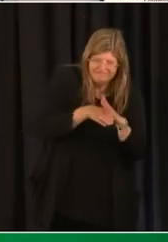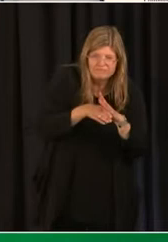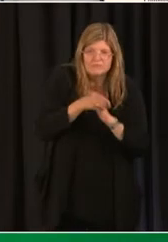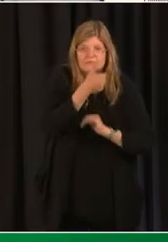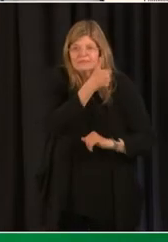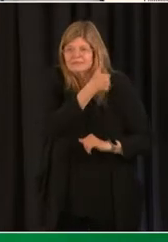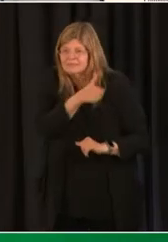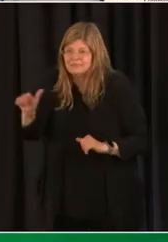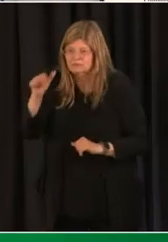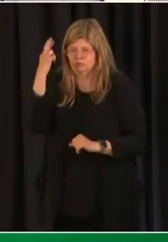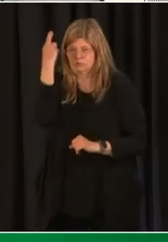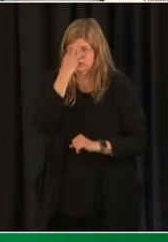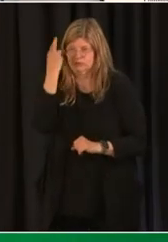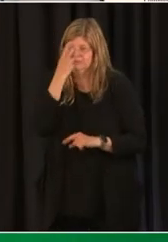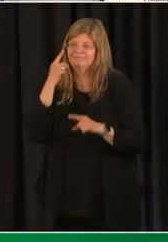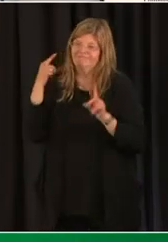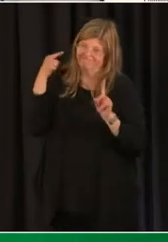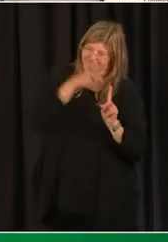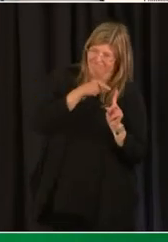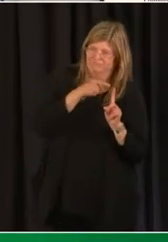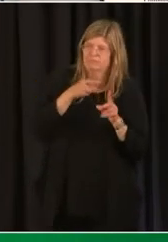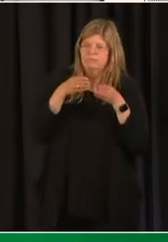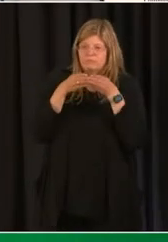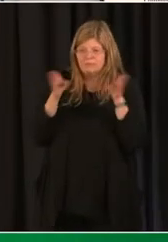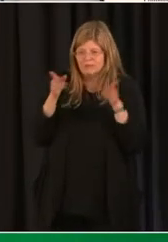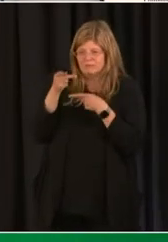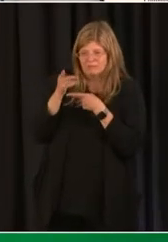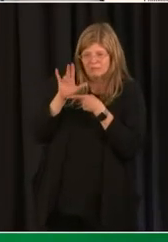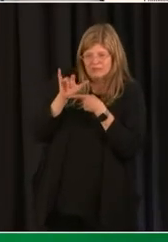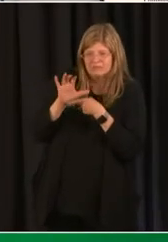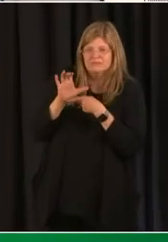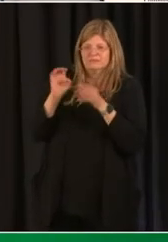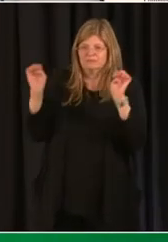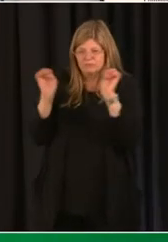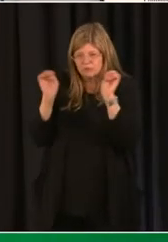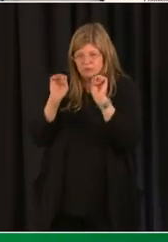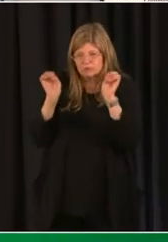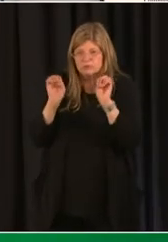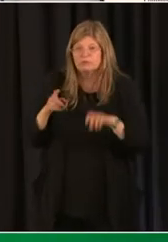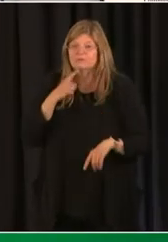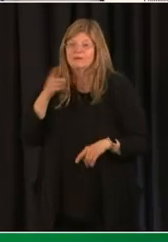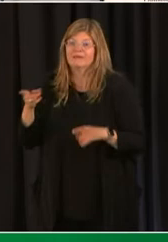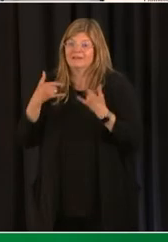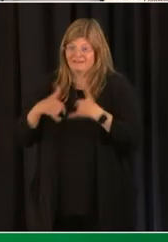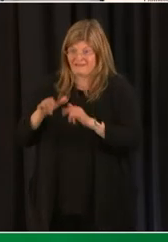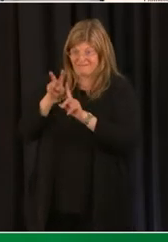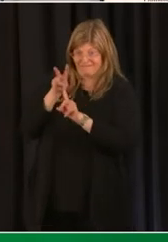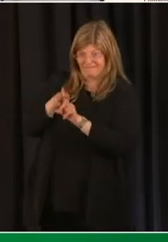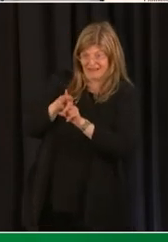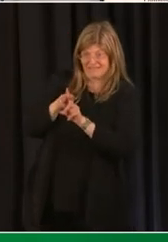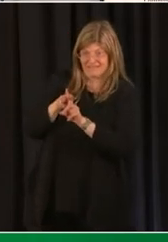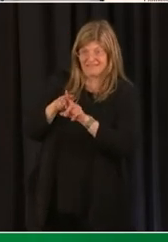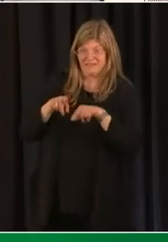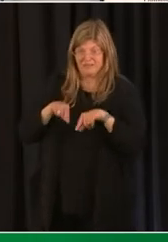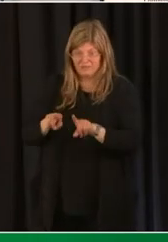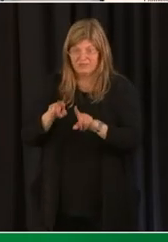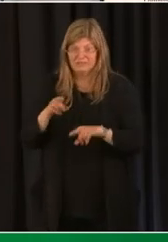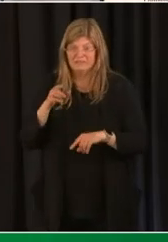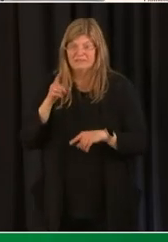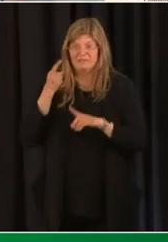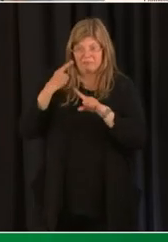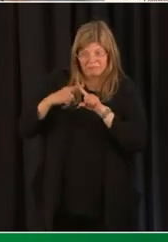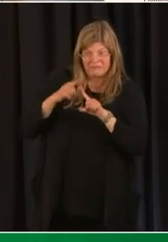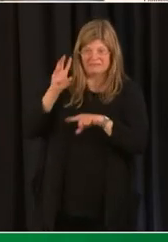during a public health emergency, prohibiting new eviction filings during the public health emergency plus 60